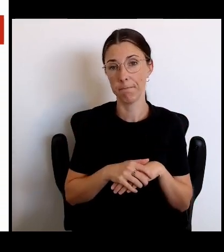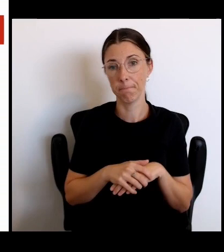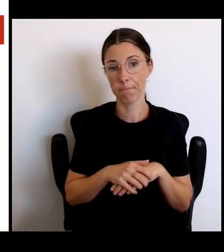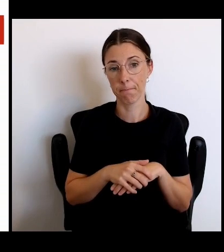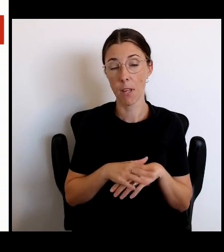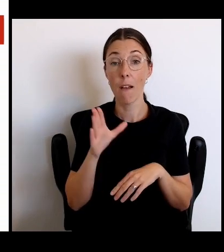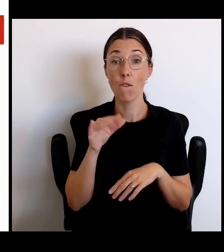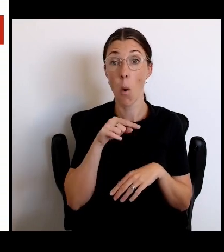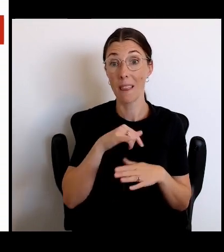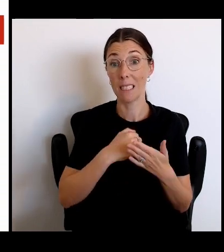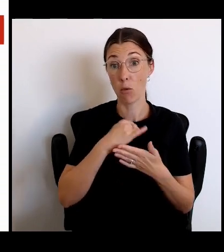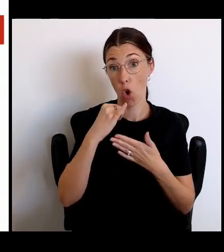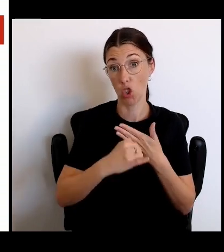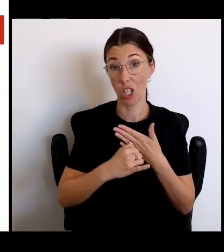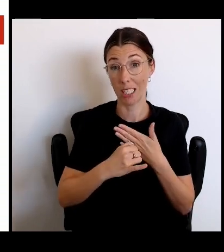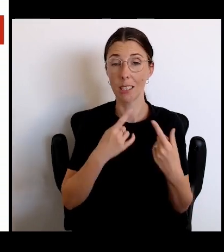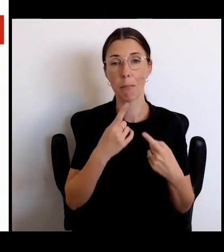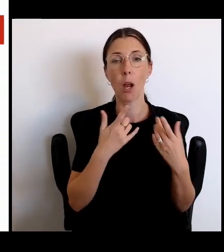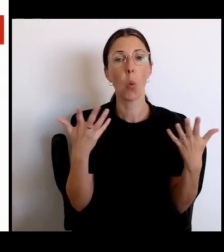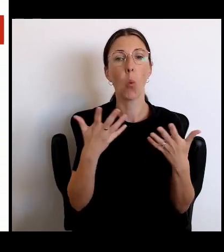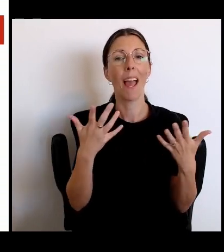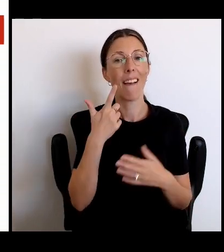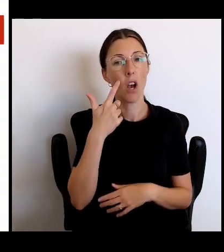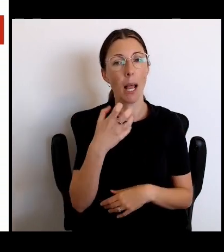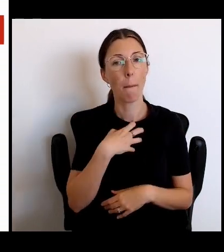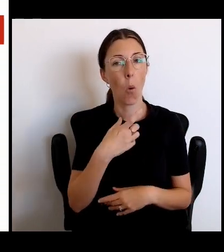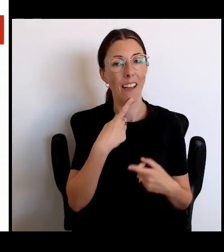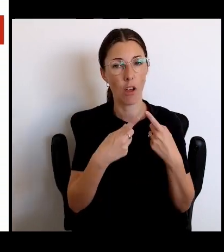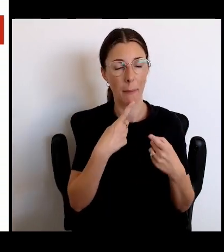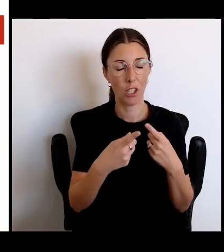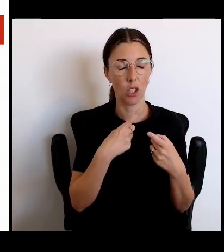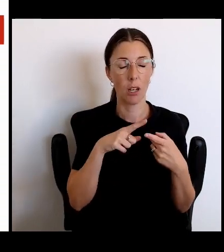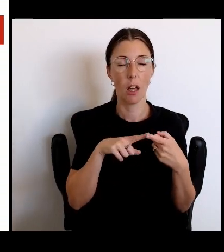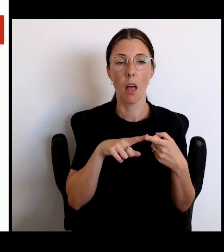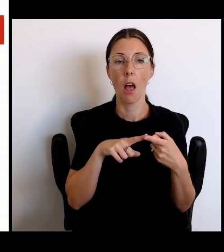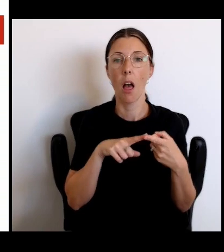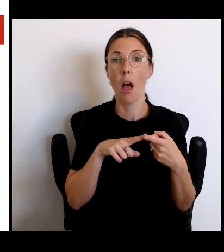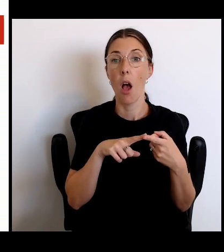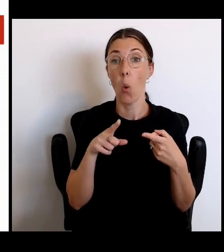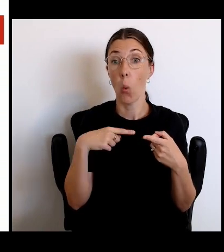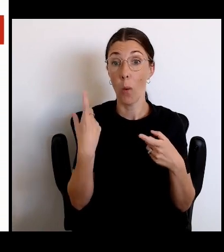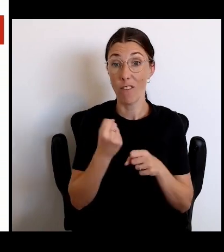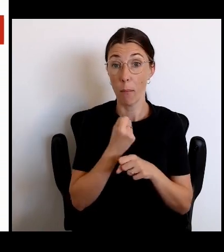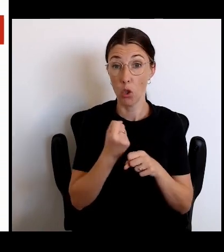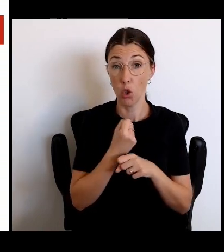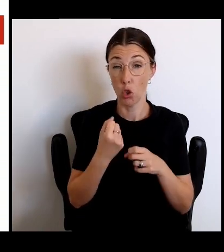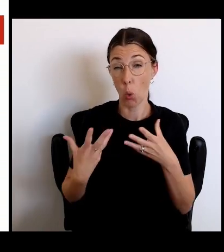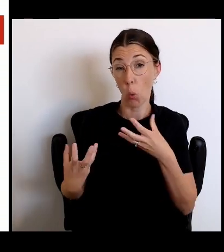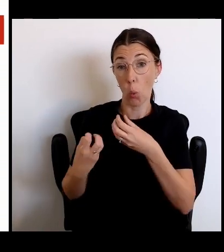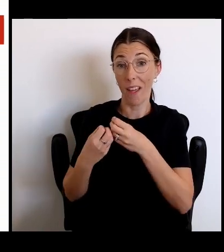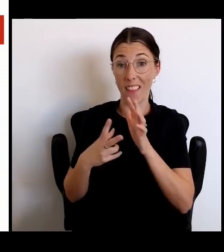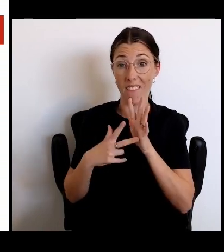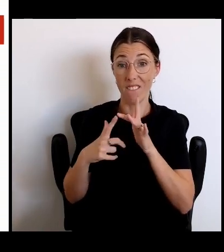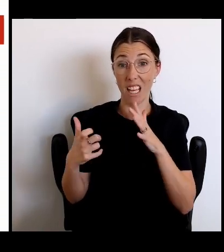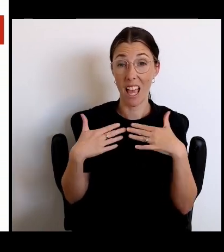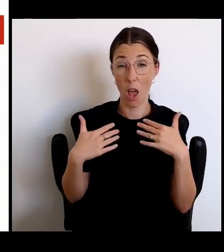project, just to tell you where you can get more information, we've produced together with VicHealth both a summary